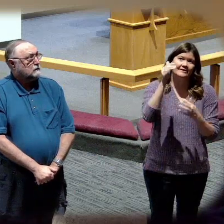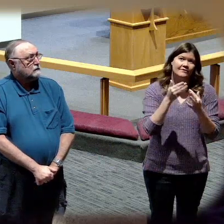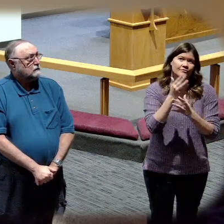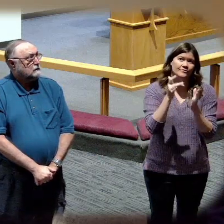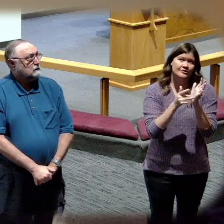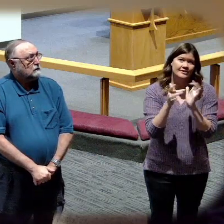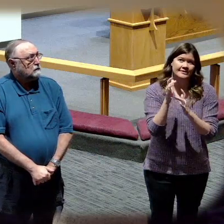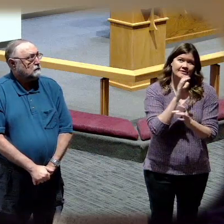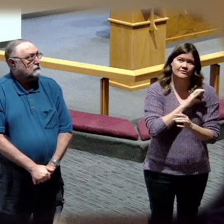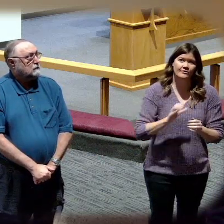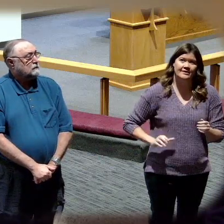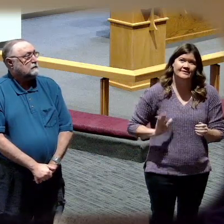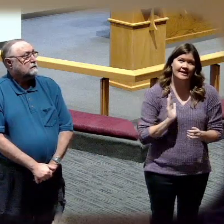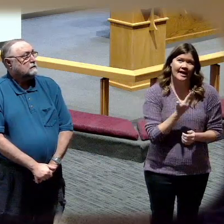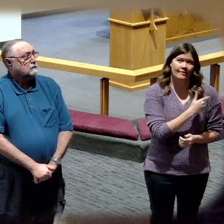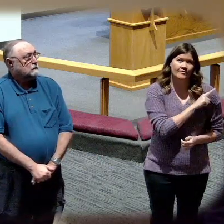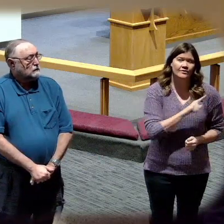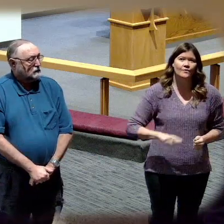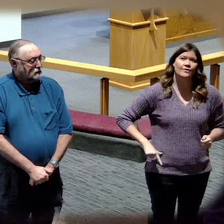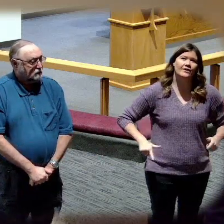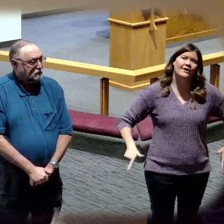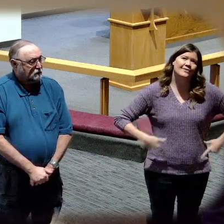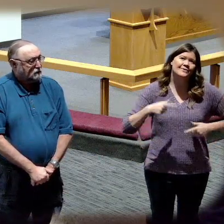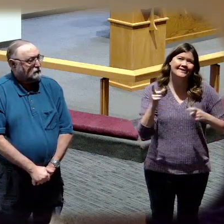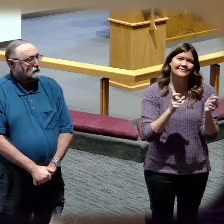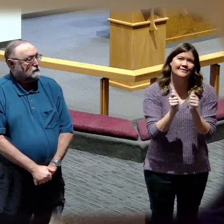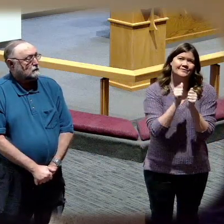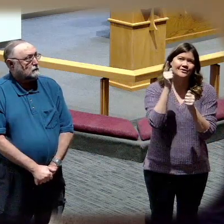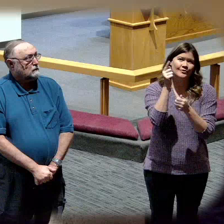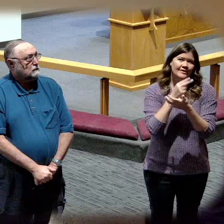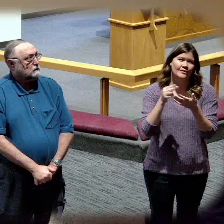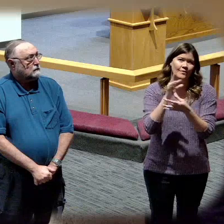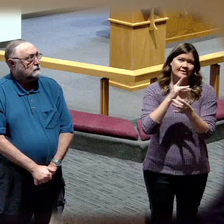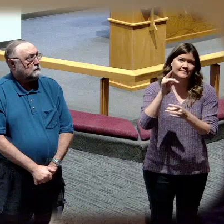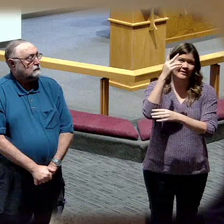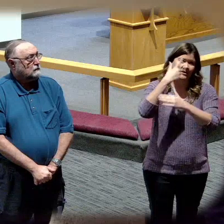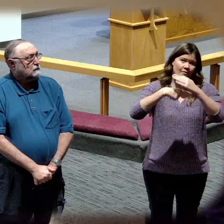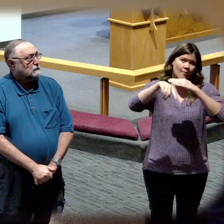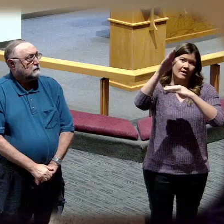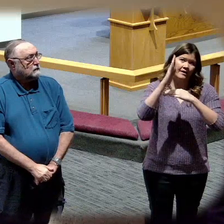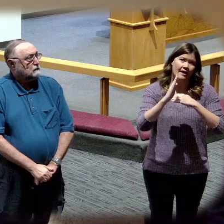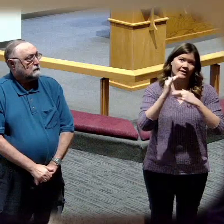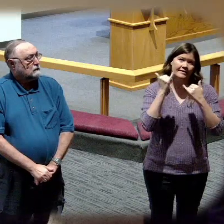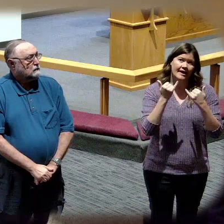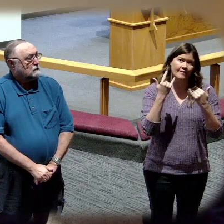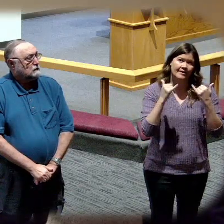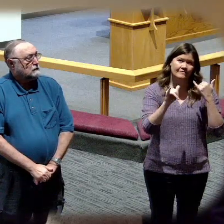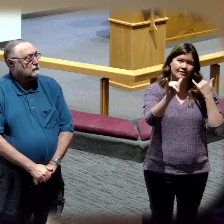same Jesus Christ, our Lord, who lives and reigns with you in the Holy Spirit, one God, now and forever.